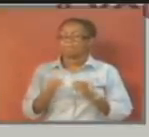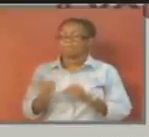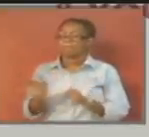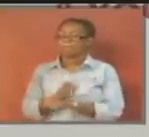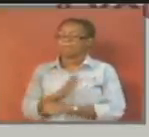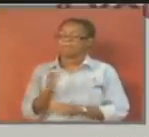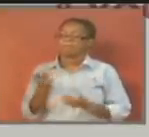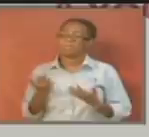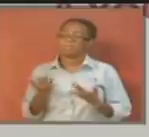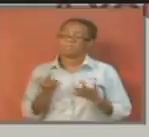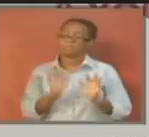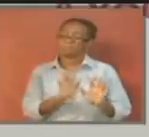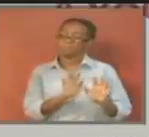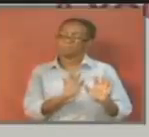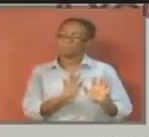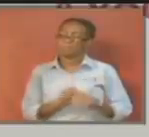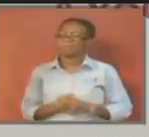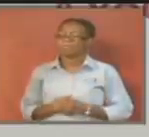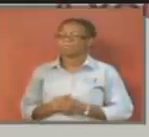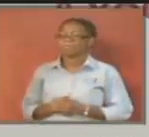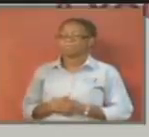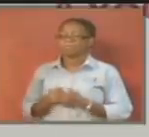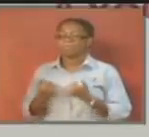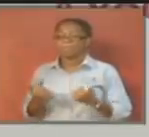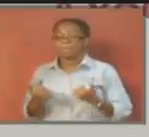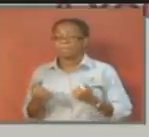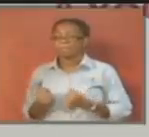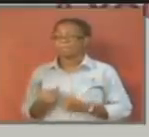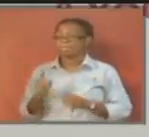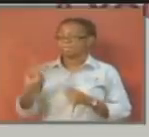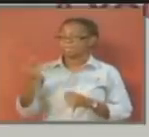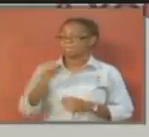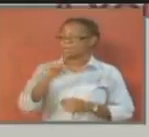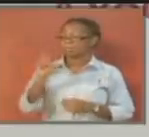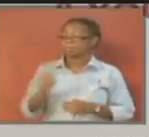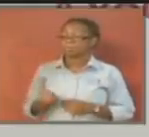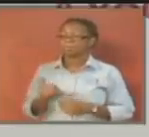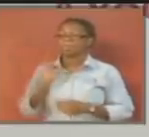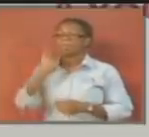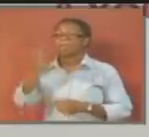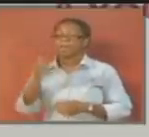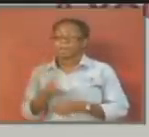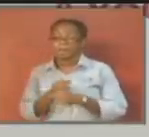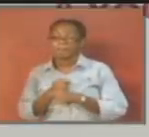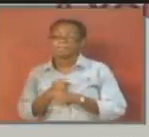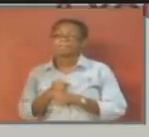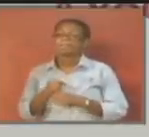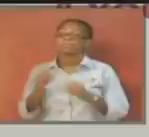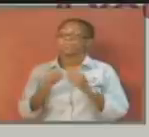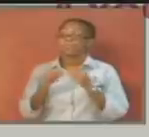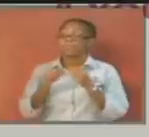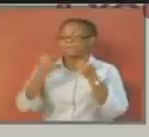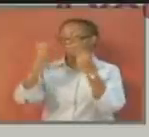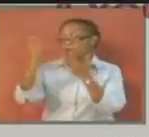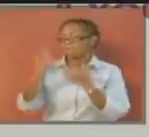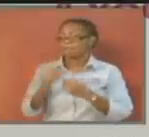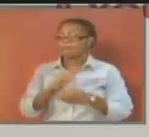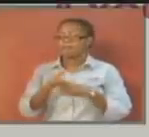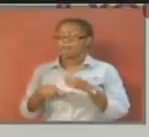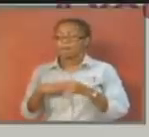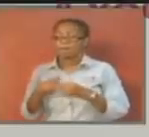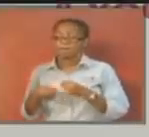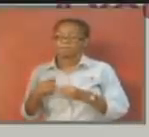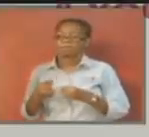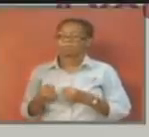the migrants to date, and we can again get that information back to you. It's not something that we have focused